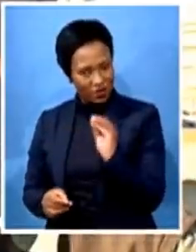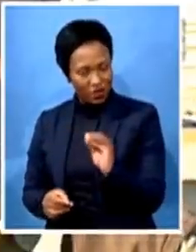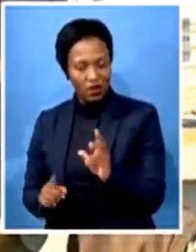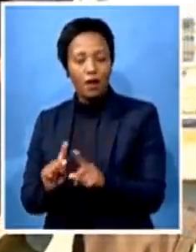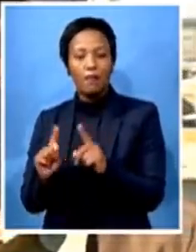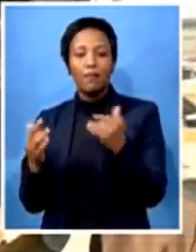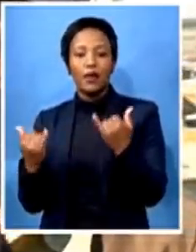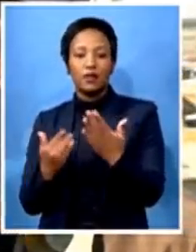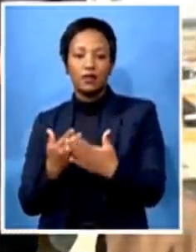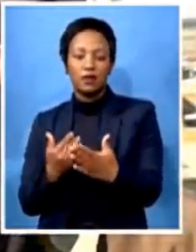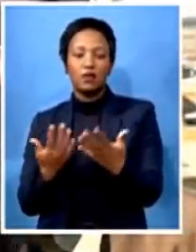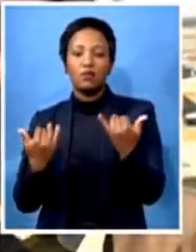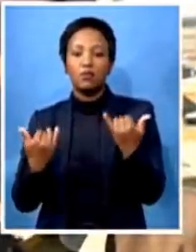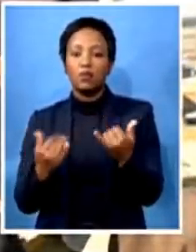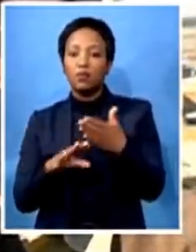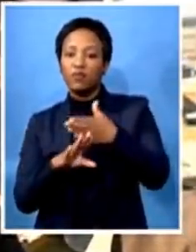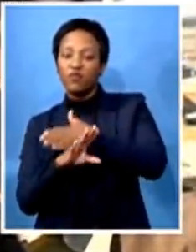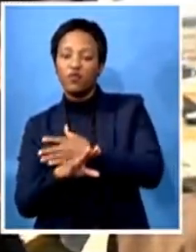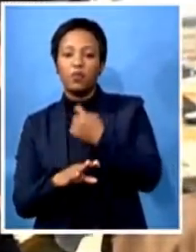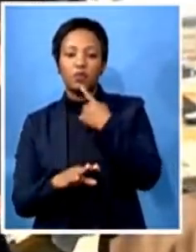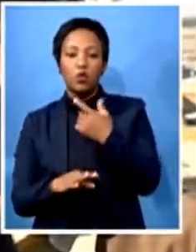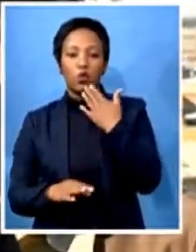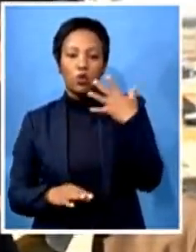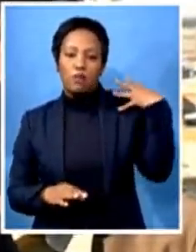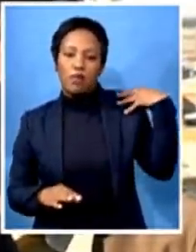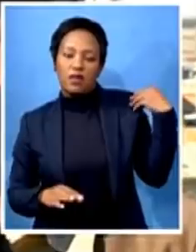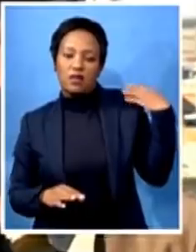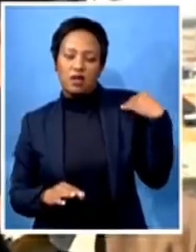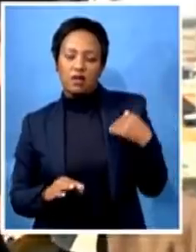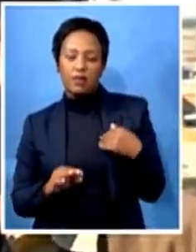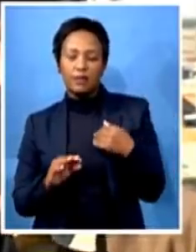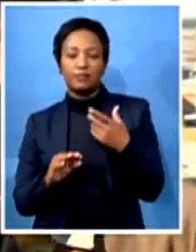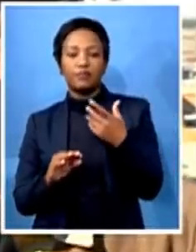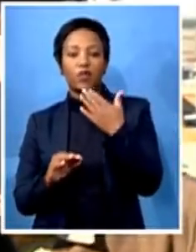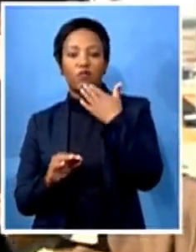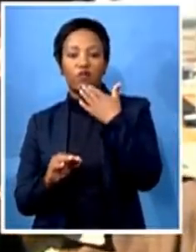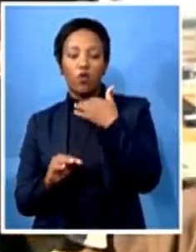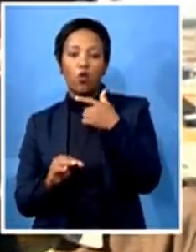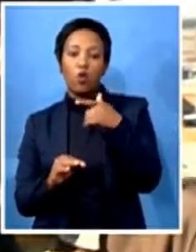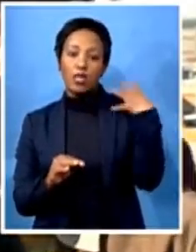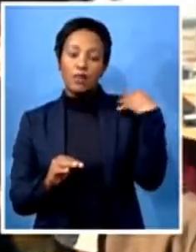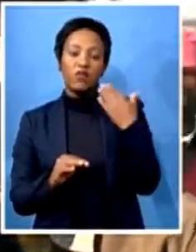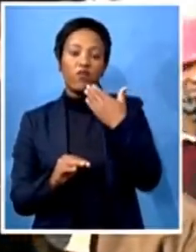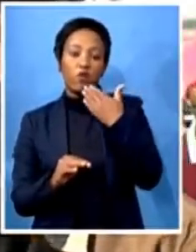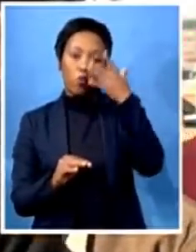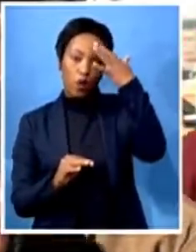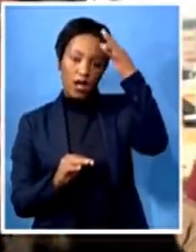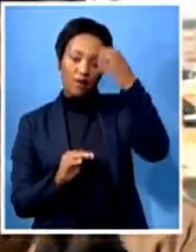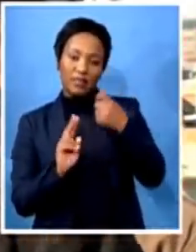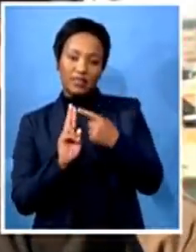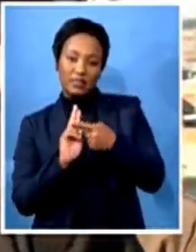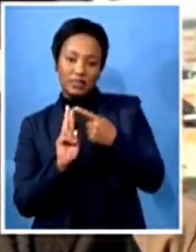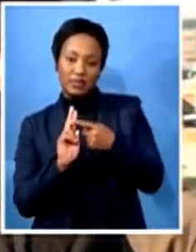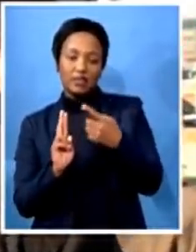the ministers of Cyril Ramaphosa's government, admitting at least to say that there